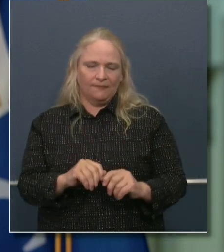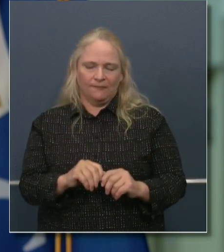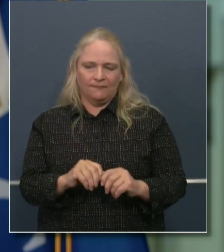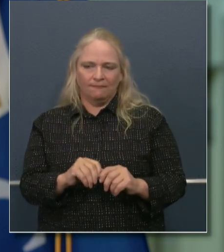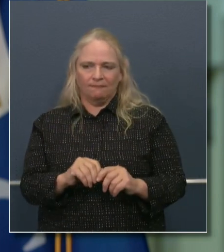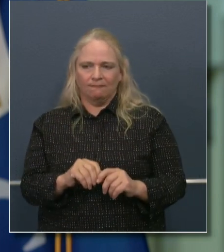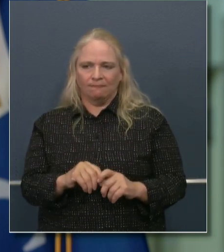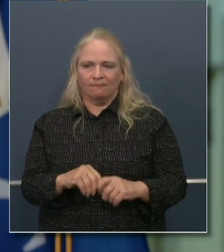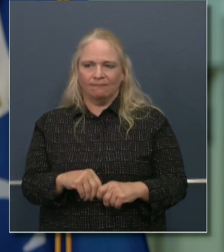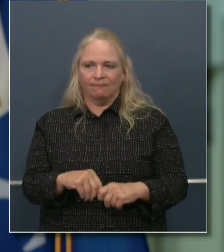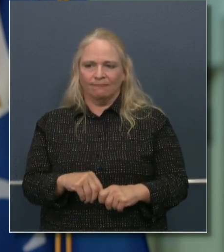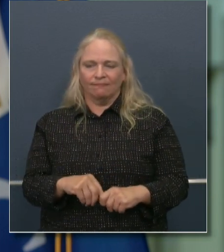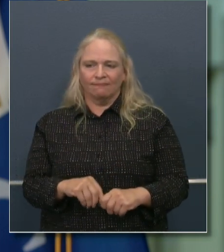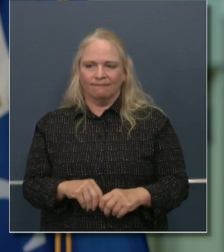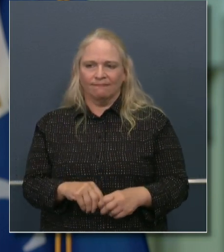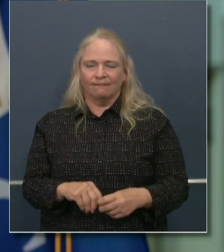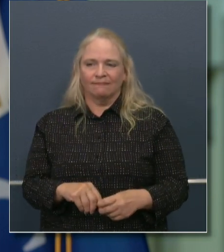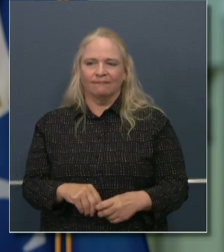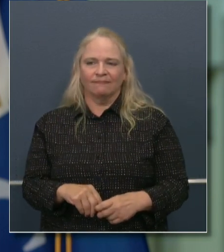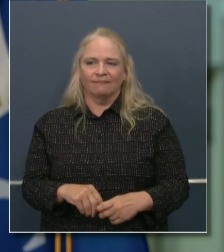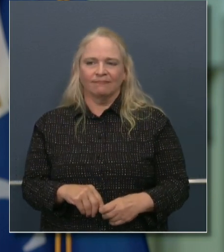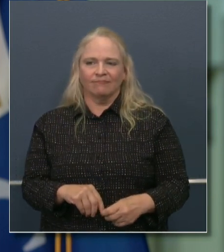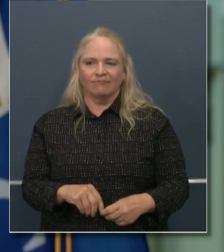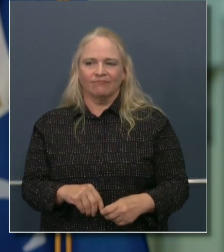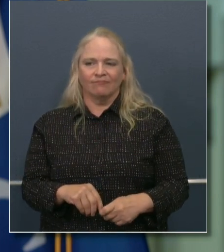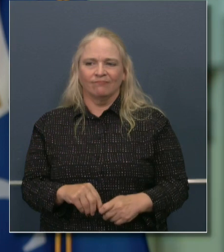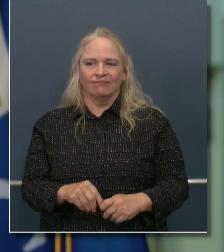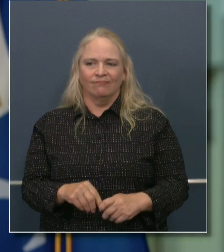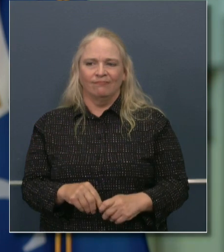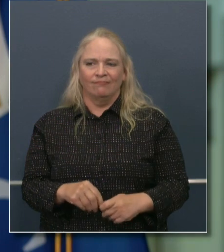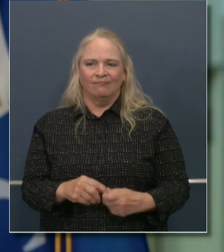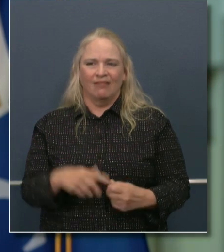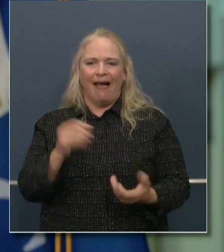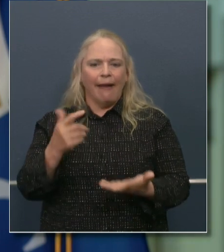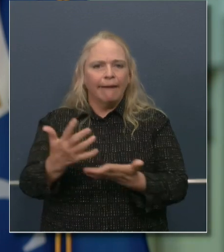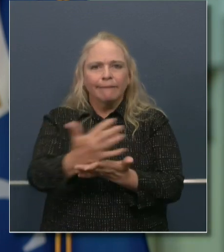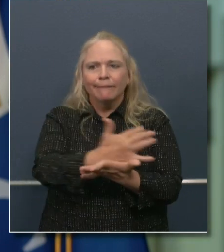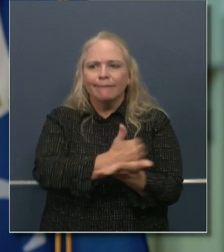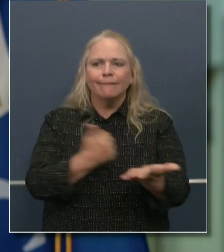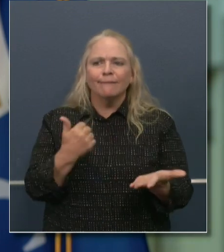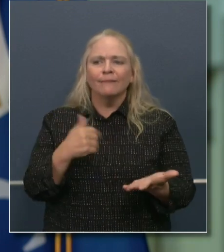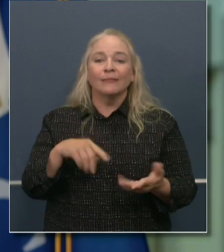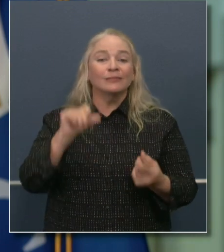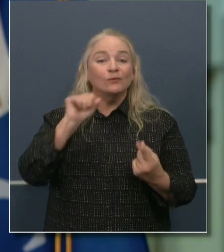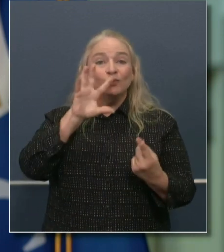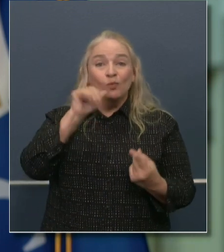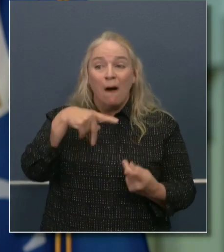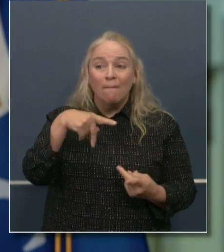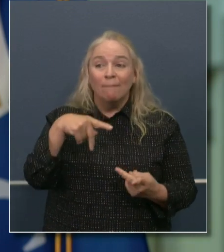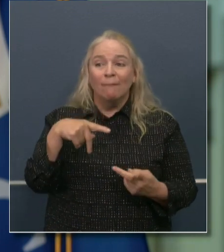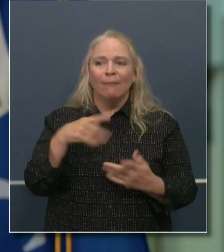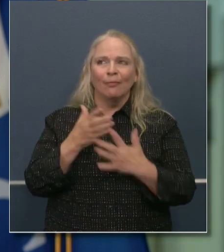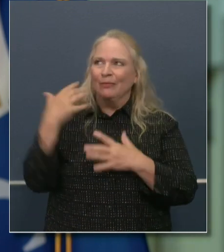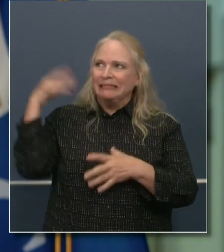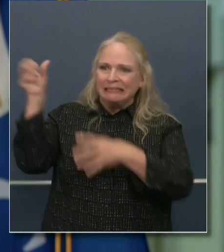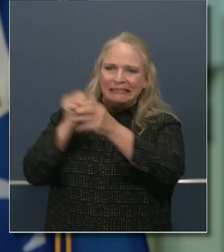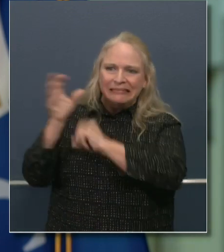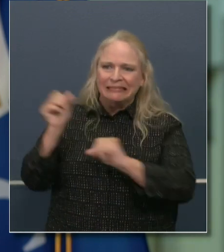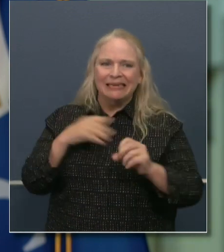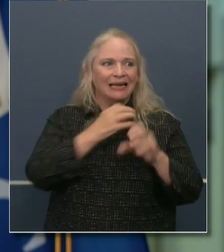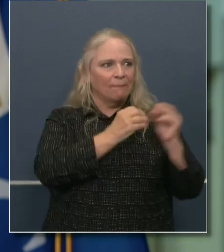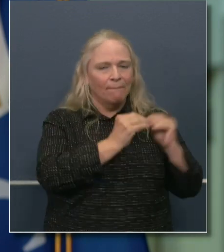transport media, viral collection, the ability to get swabs, the questions that